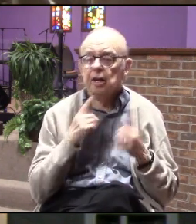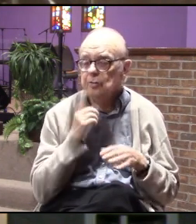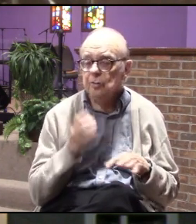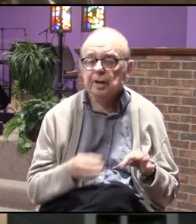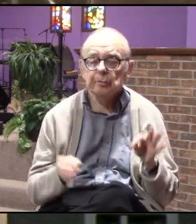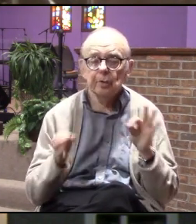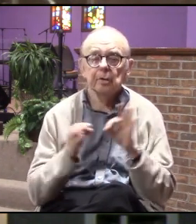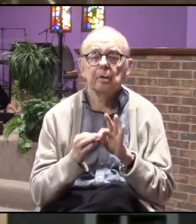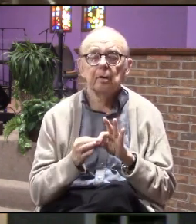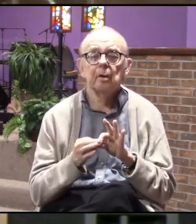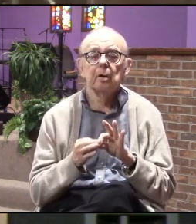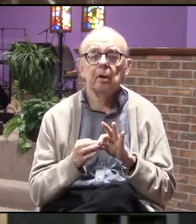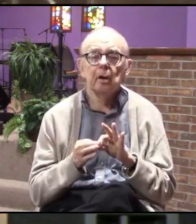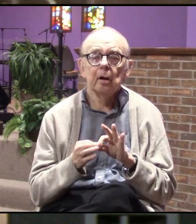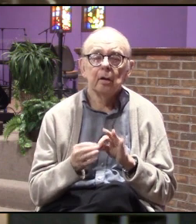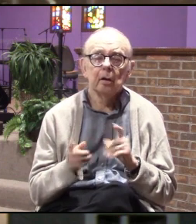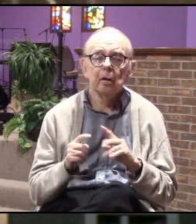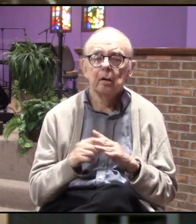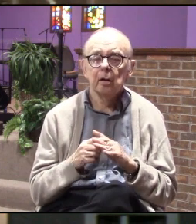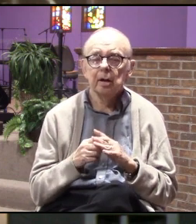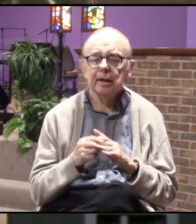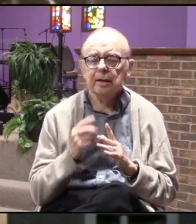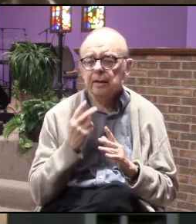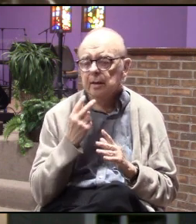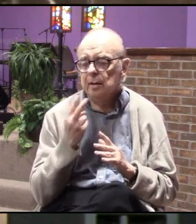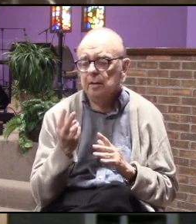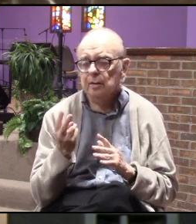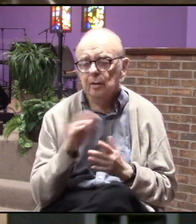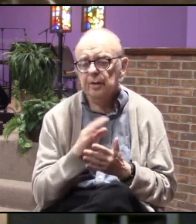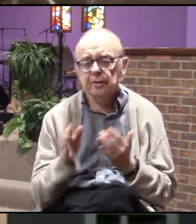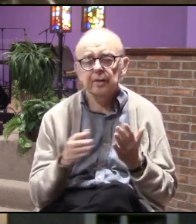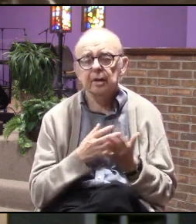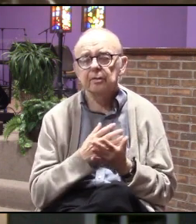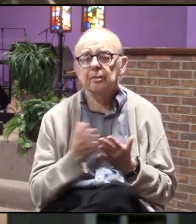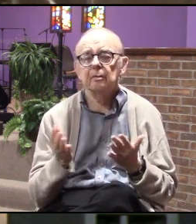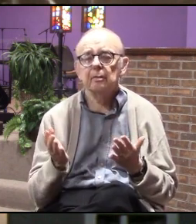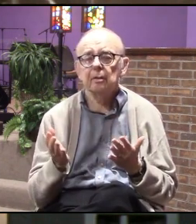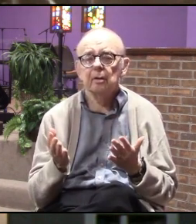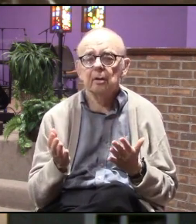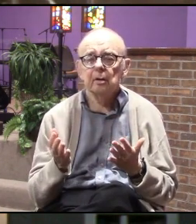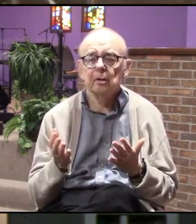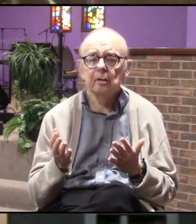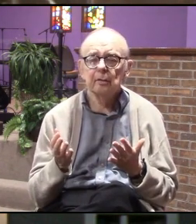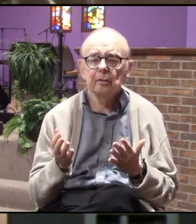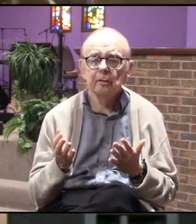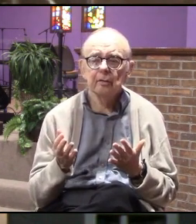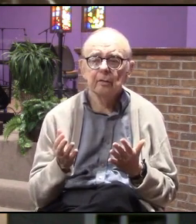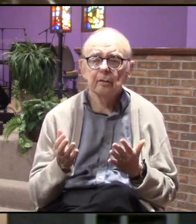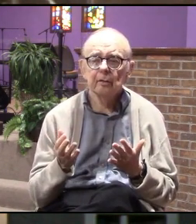matter. So when we begin to start looking at all of this,